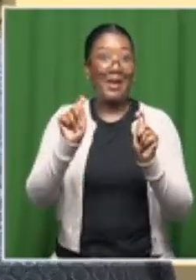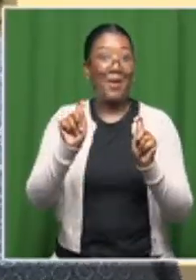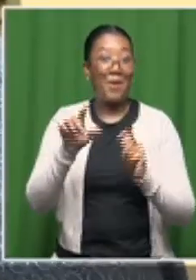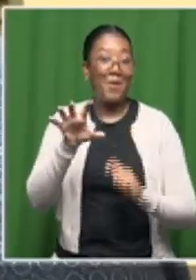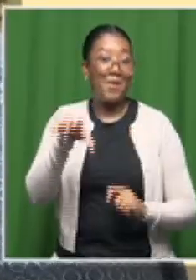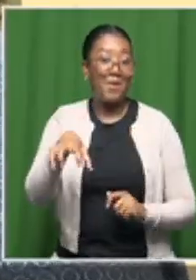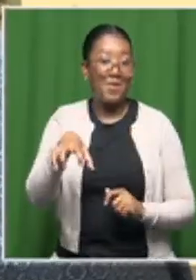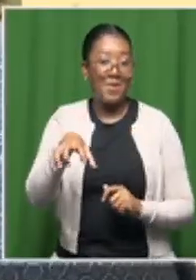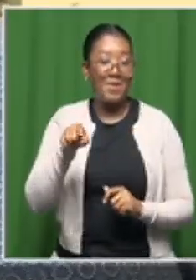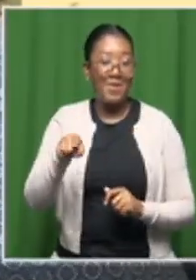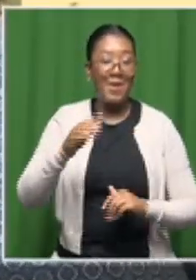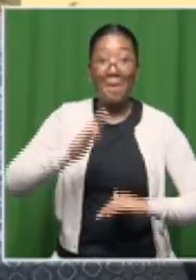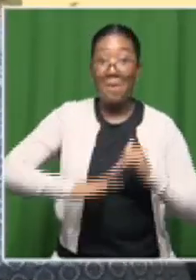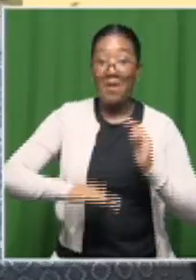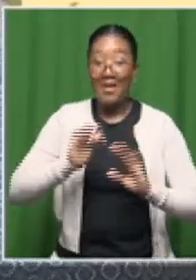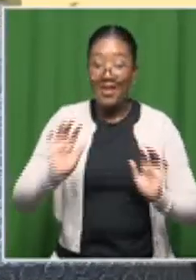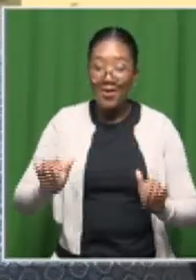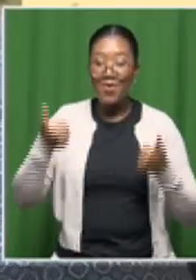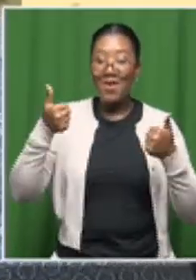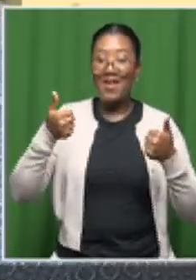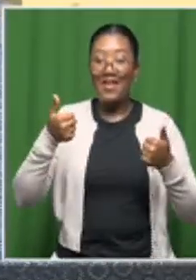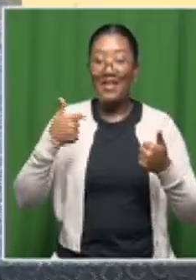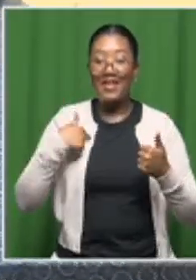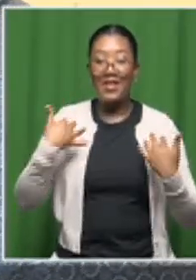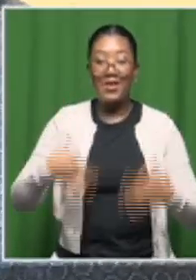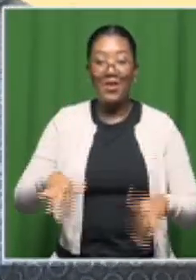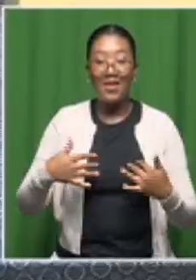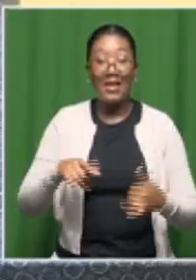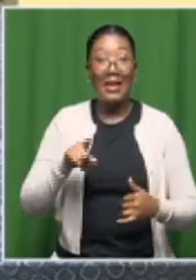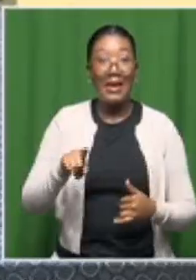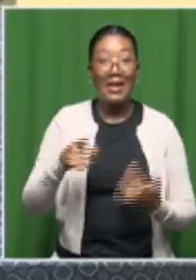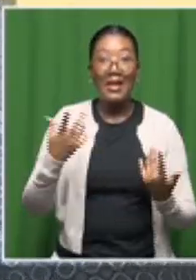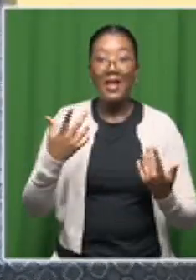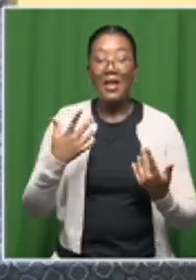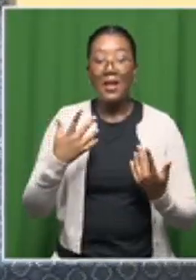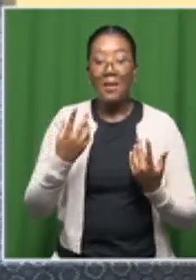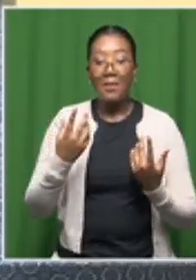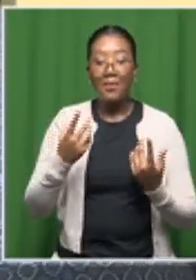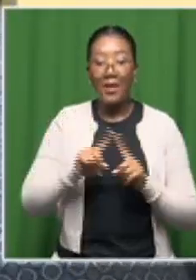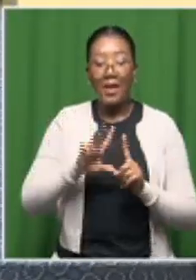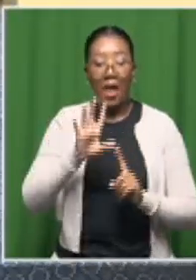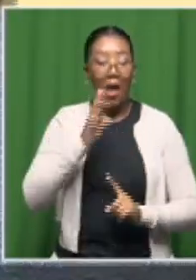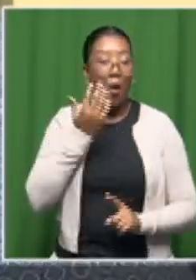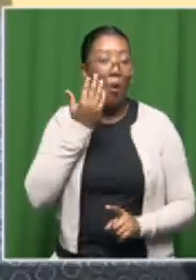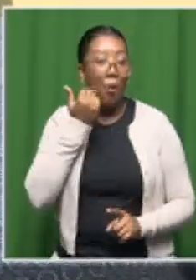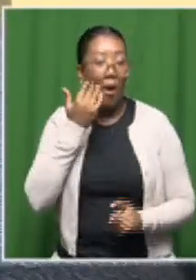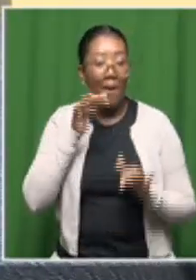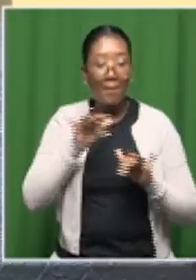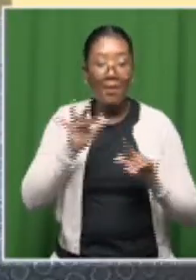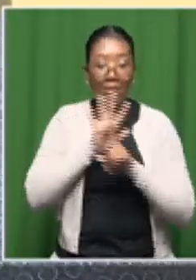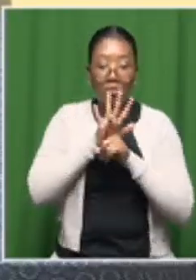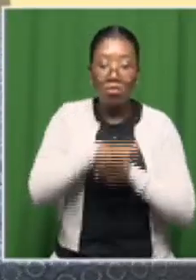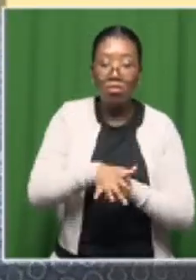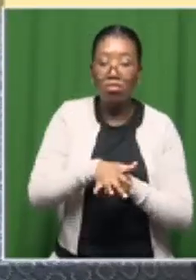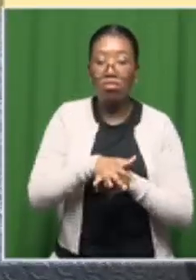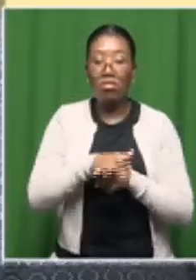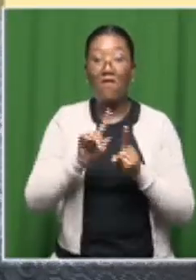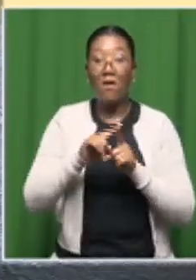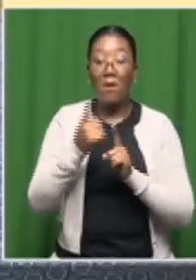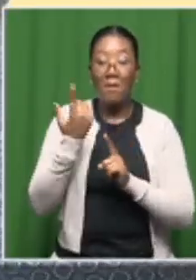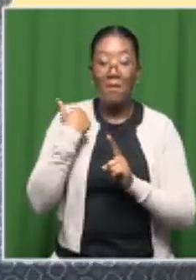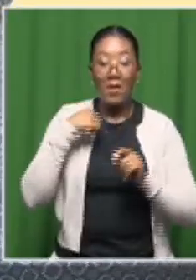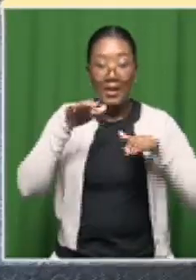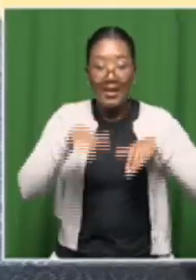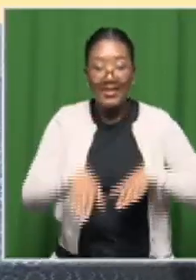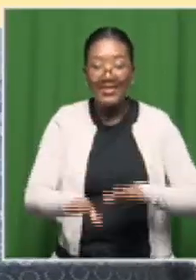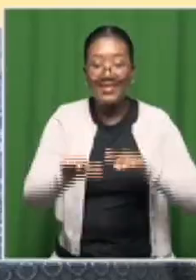essentially was a symbol or a building of armed colonial conquest and mercantile capitalism over sea. Right. So